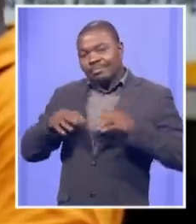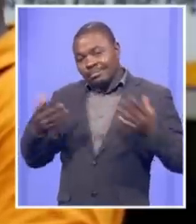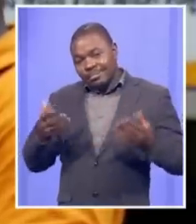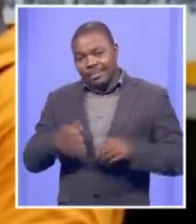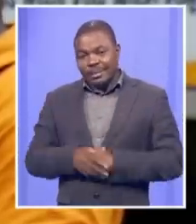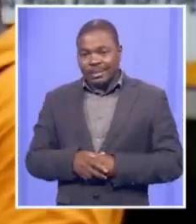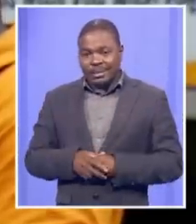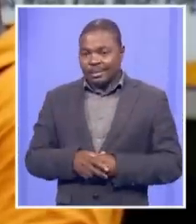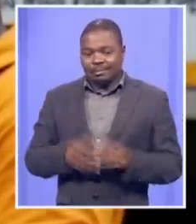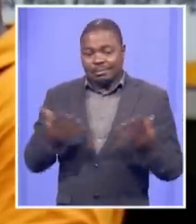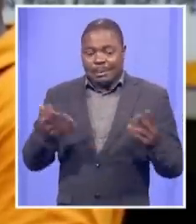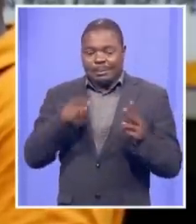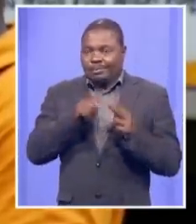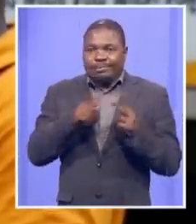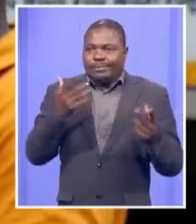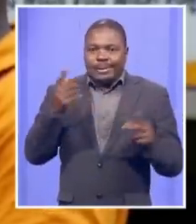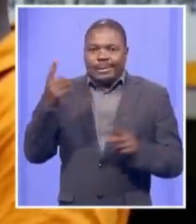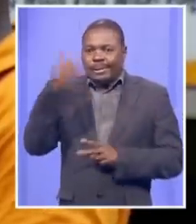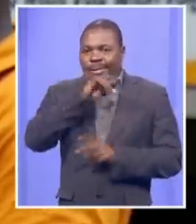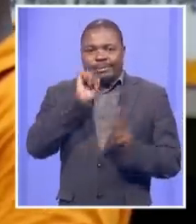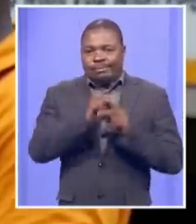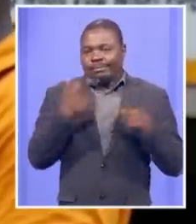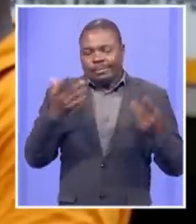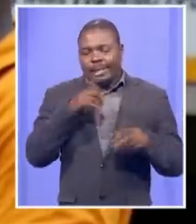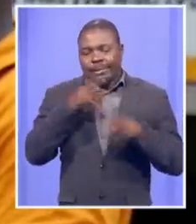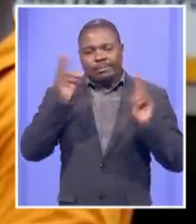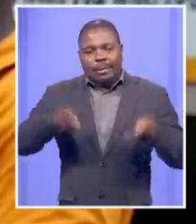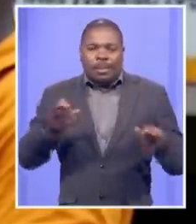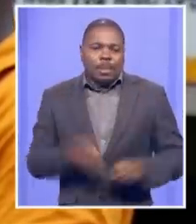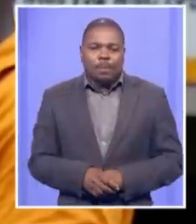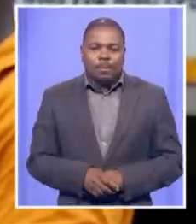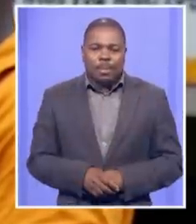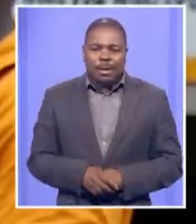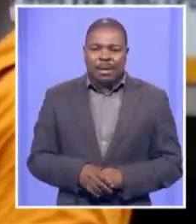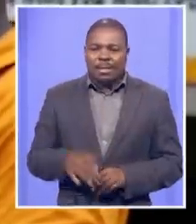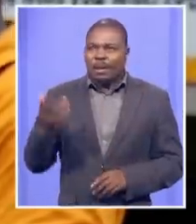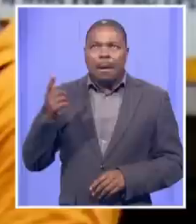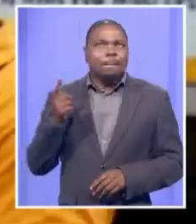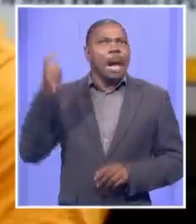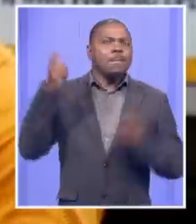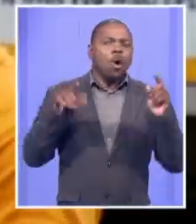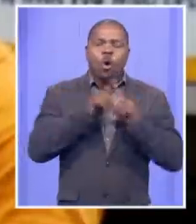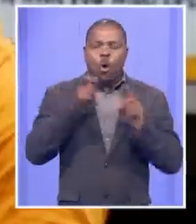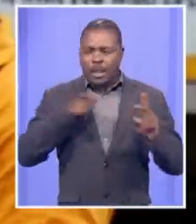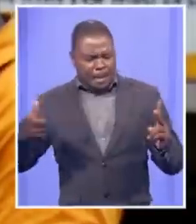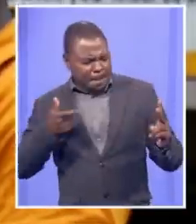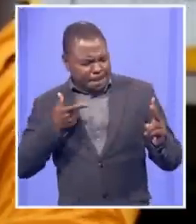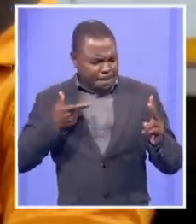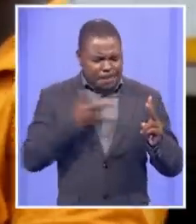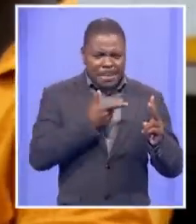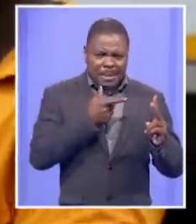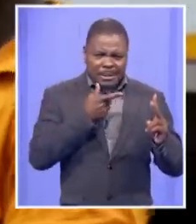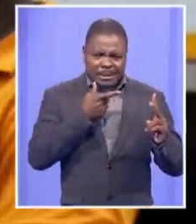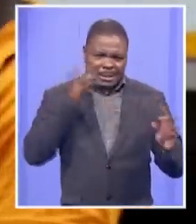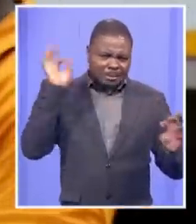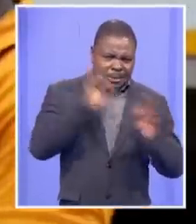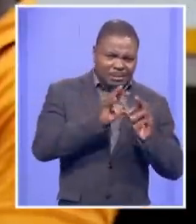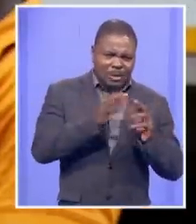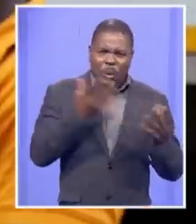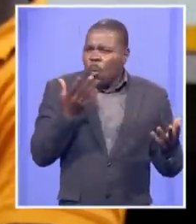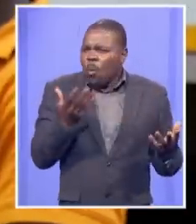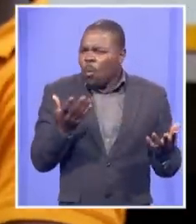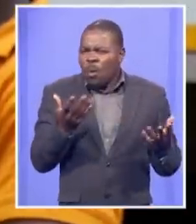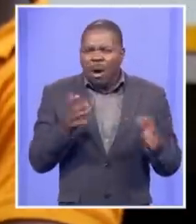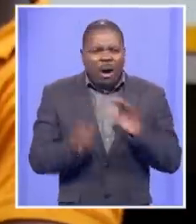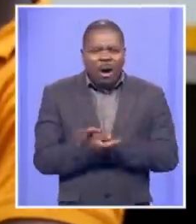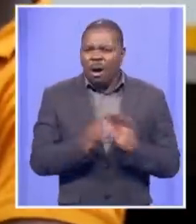it was not their day, they couldn't make it. So these shots, were they random shots, or did they specifically actually target these women when they were shooting, or did the